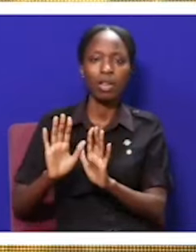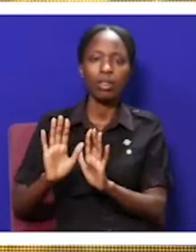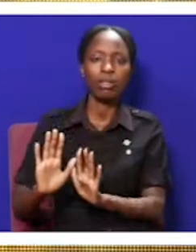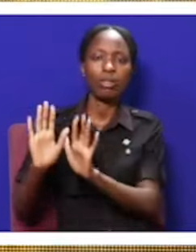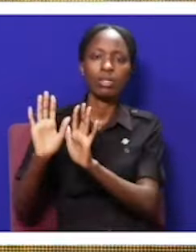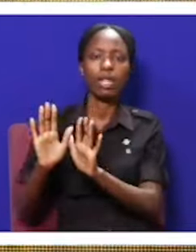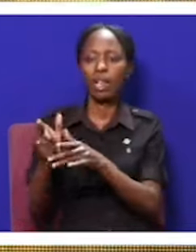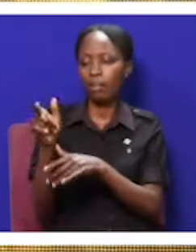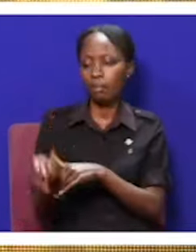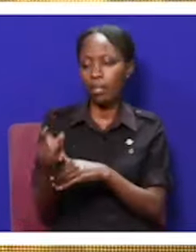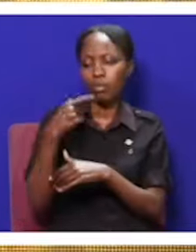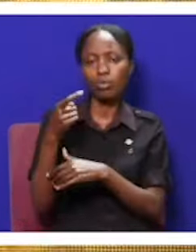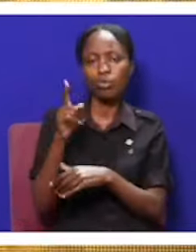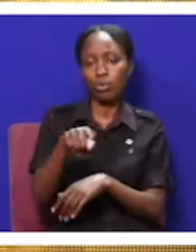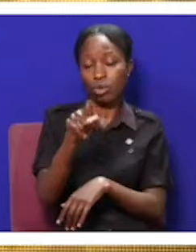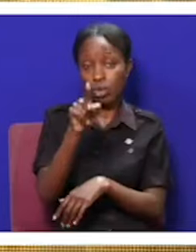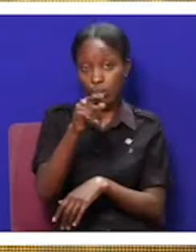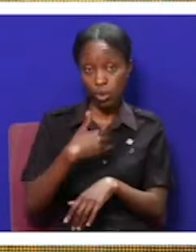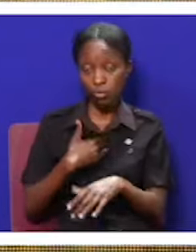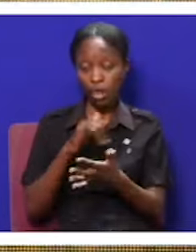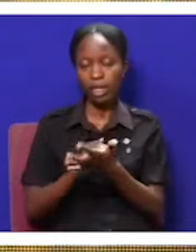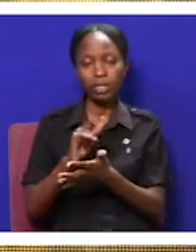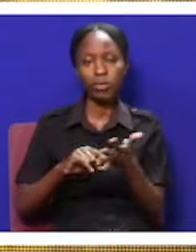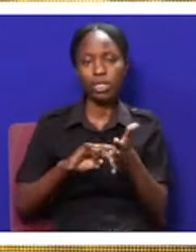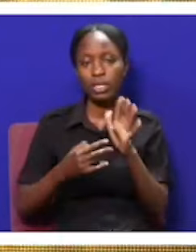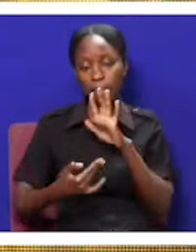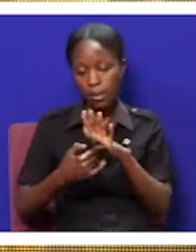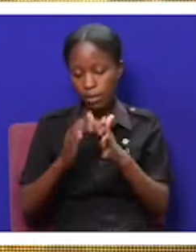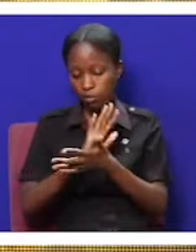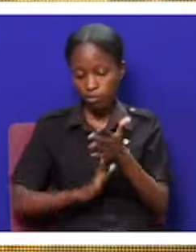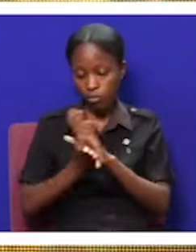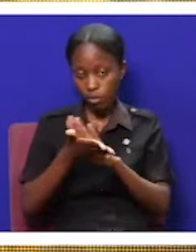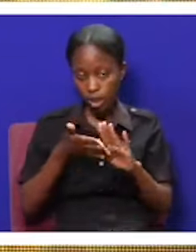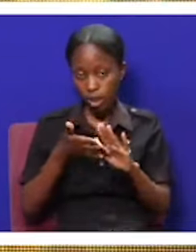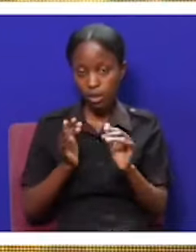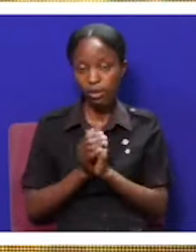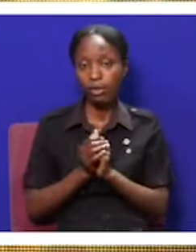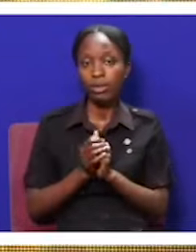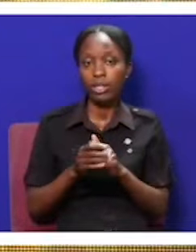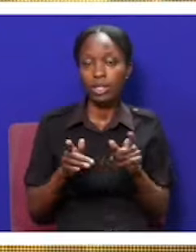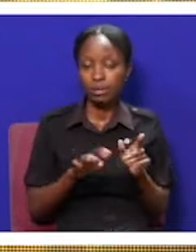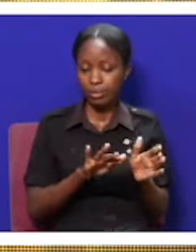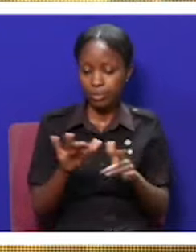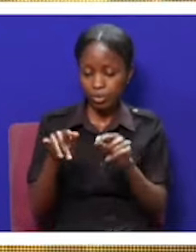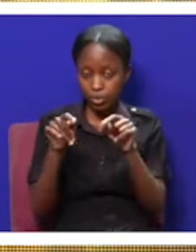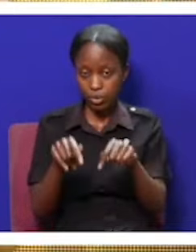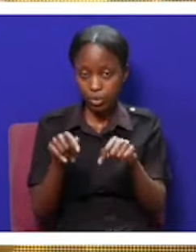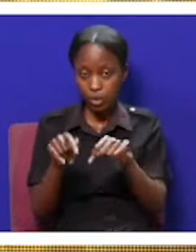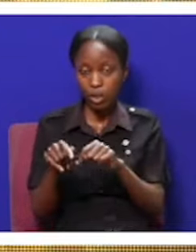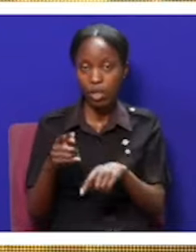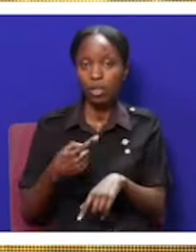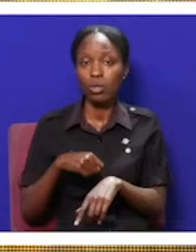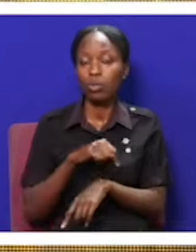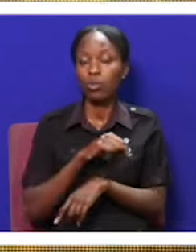that person who has offended you. That is forgiveness. Yes. And today, we are going